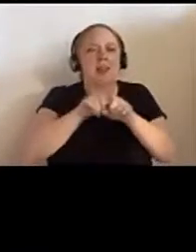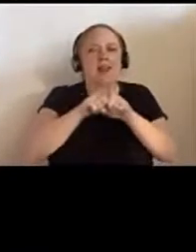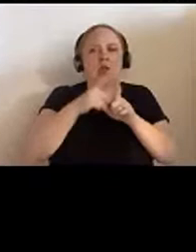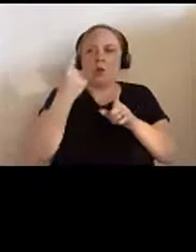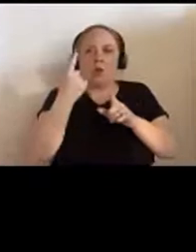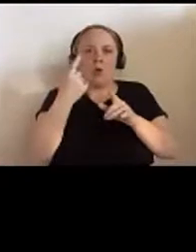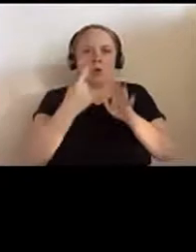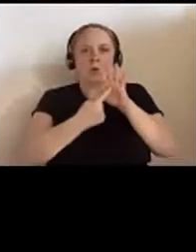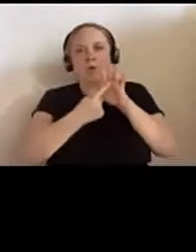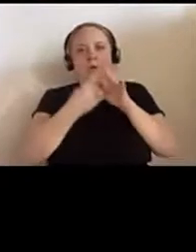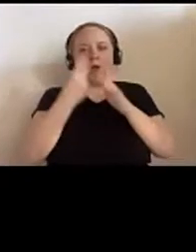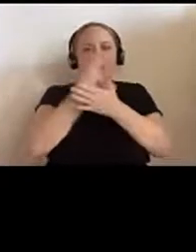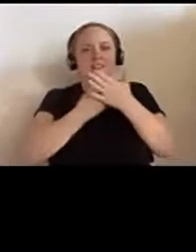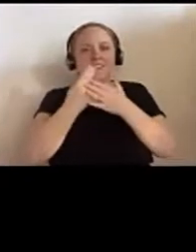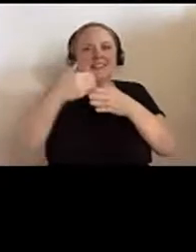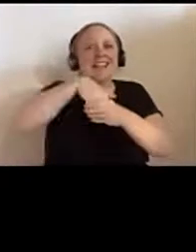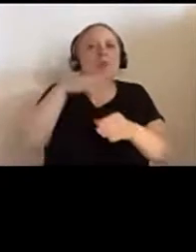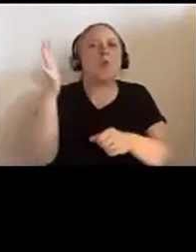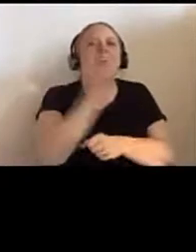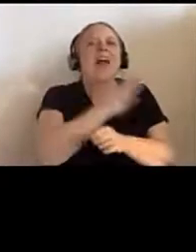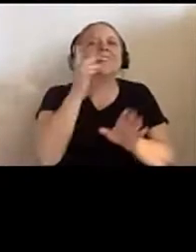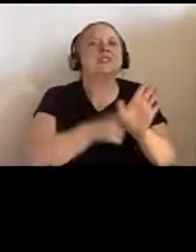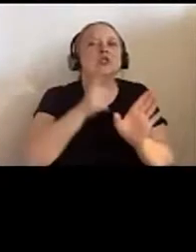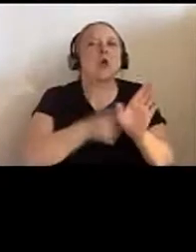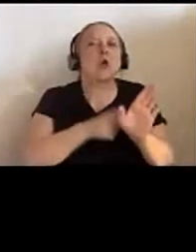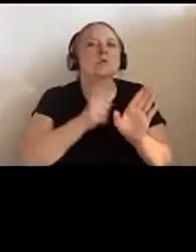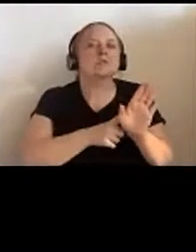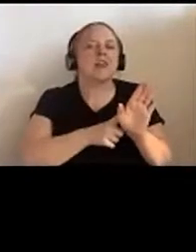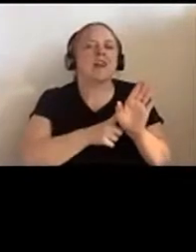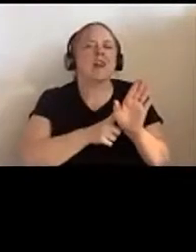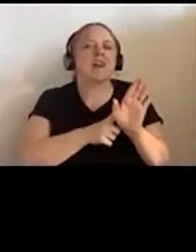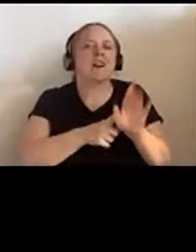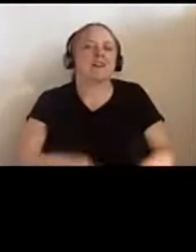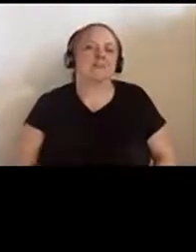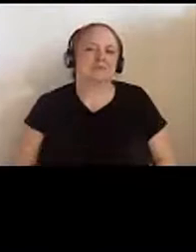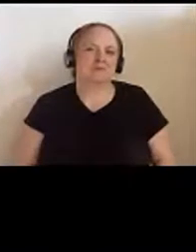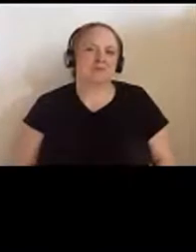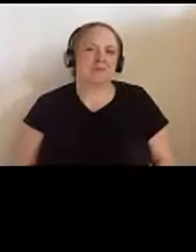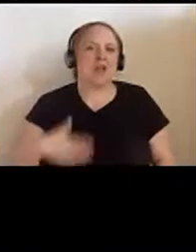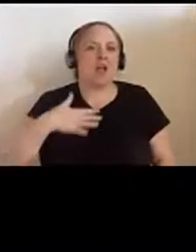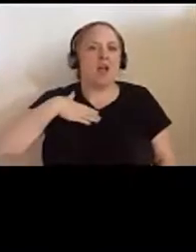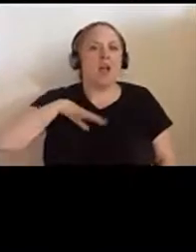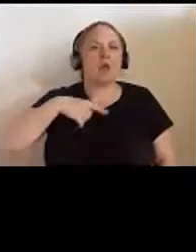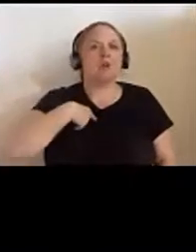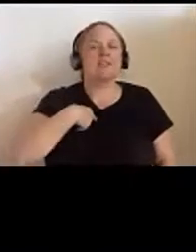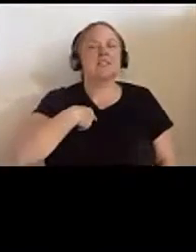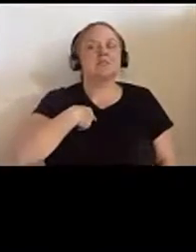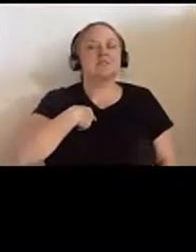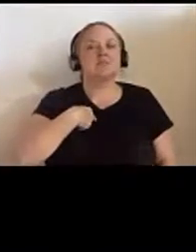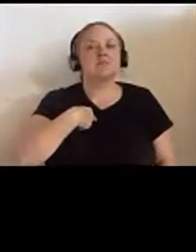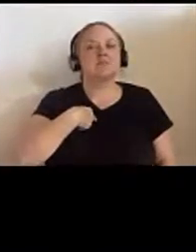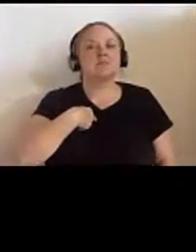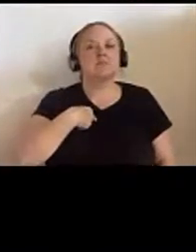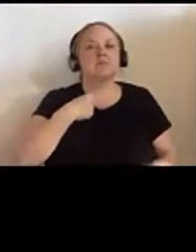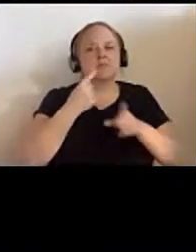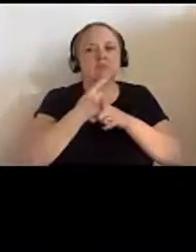artists. And so I wanted to kind of touch on what community